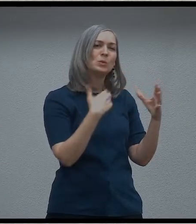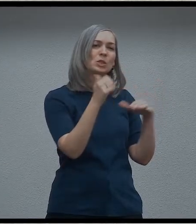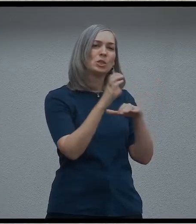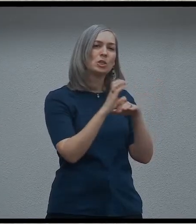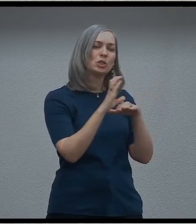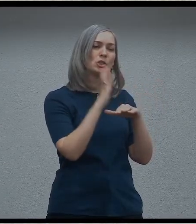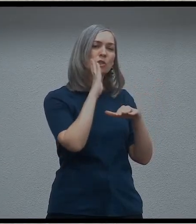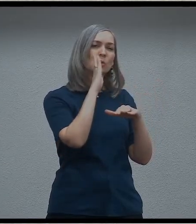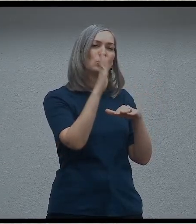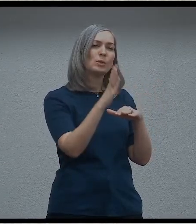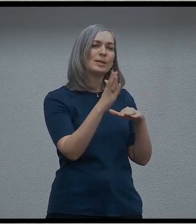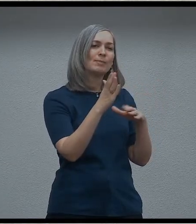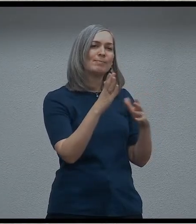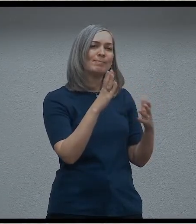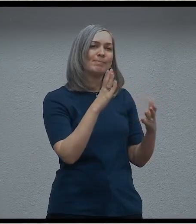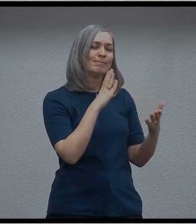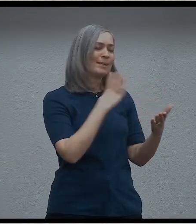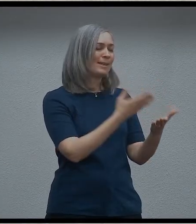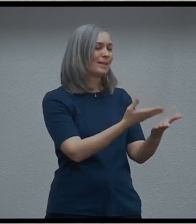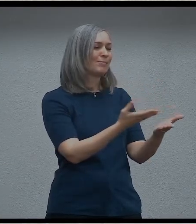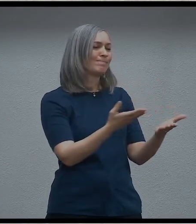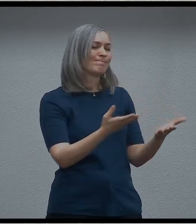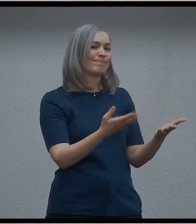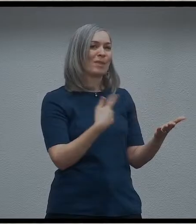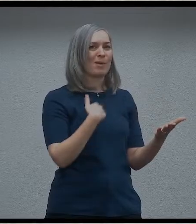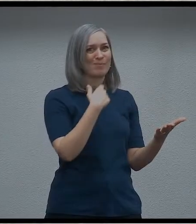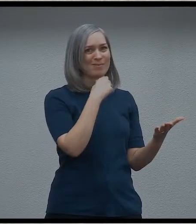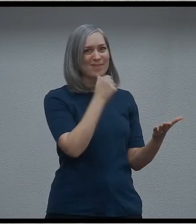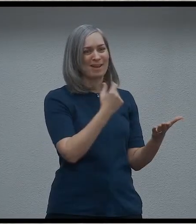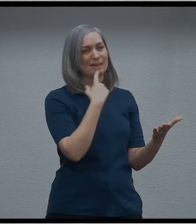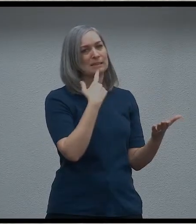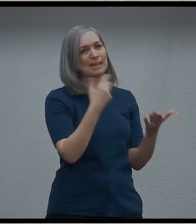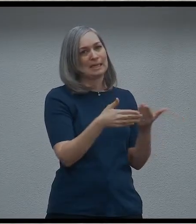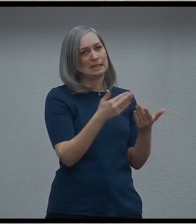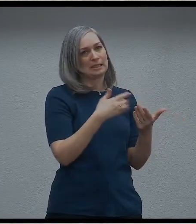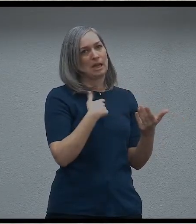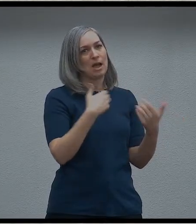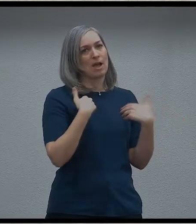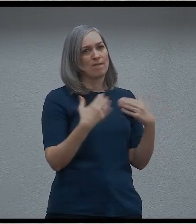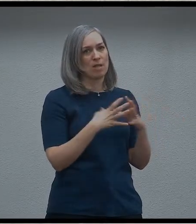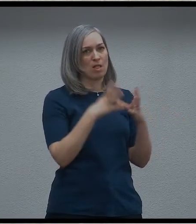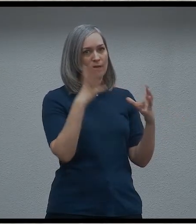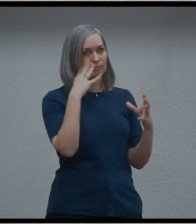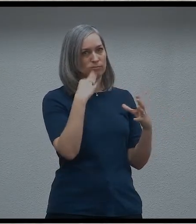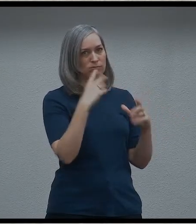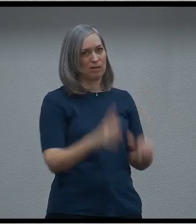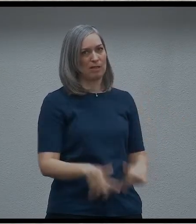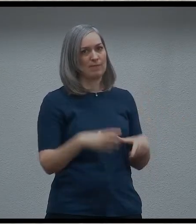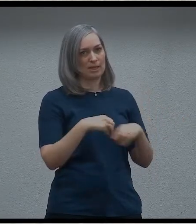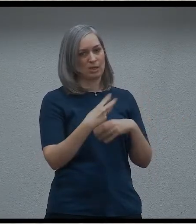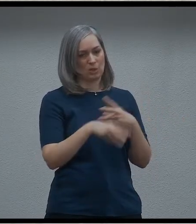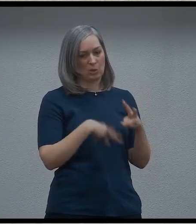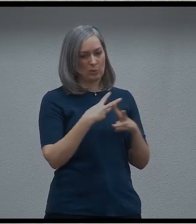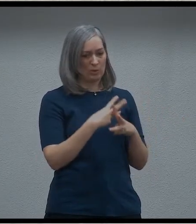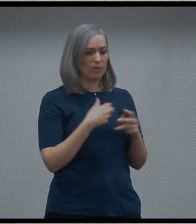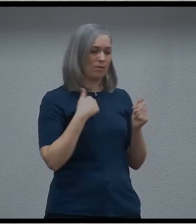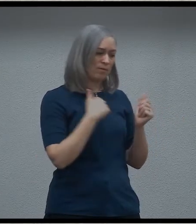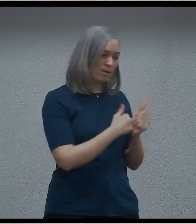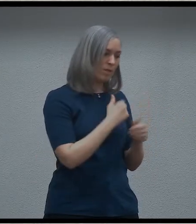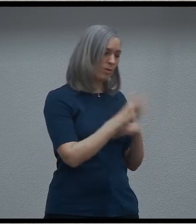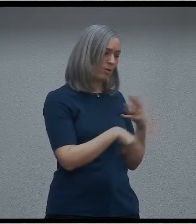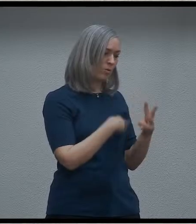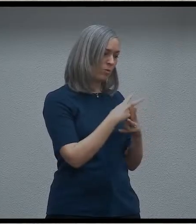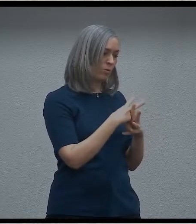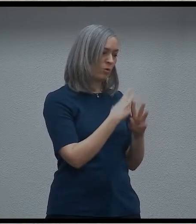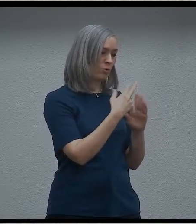I'm not going to pretend like this is easy. As someone who has lots of experience living in the world and abiding by its rules, it's not easy to choose